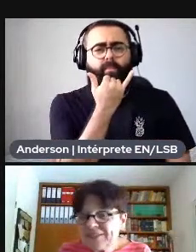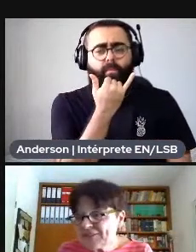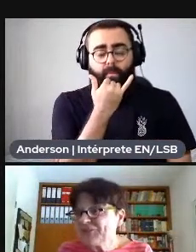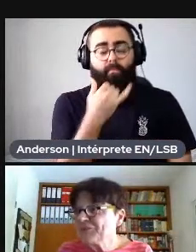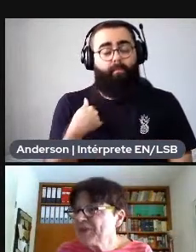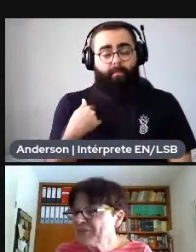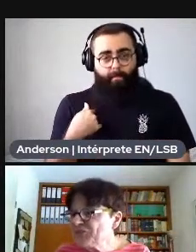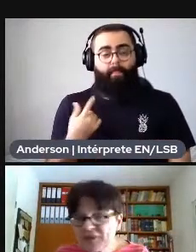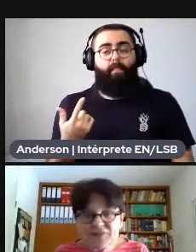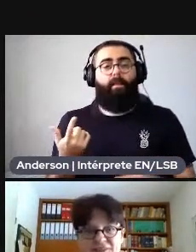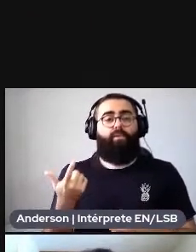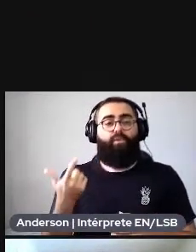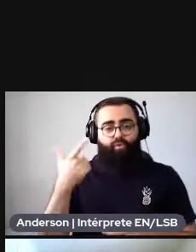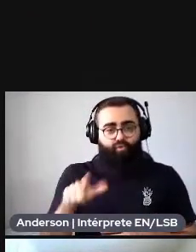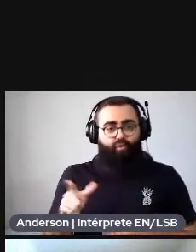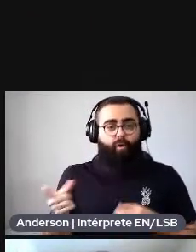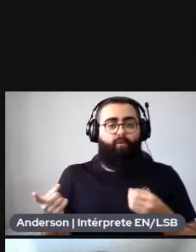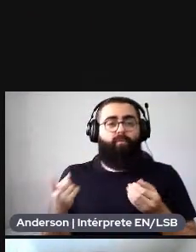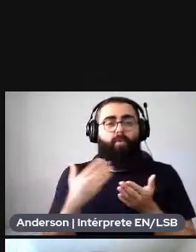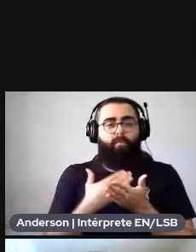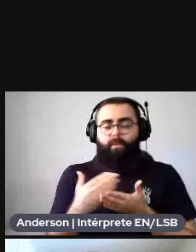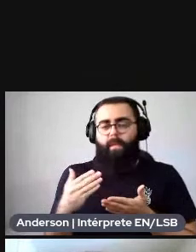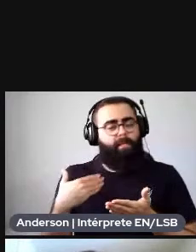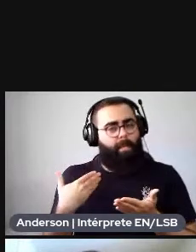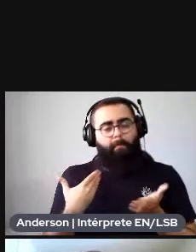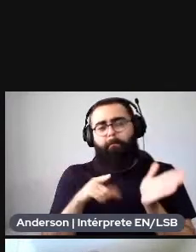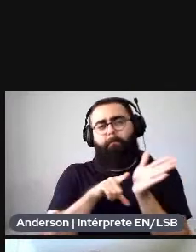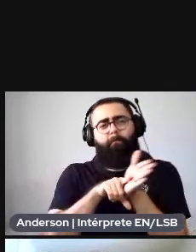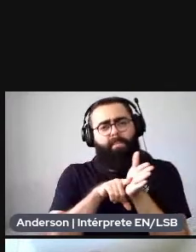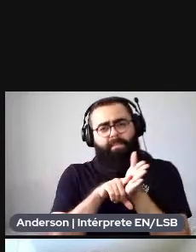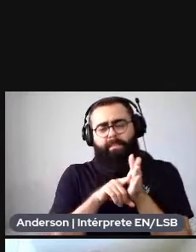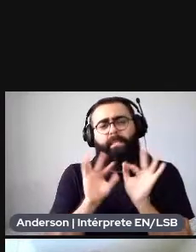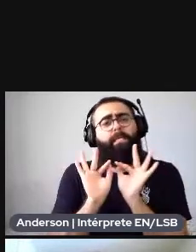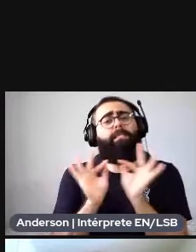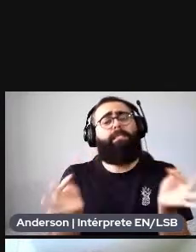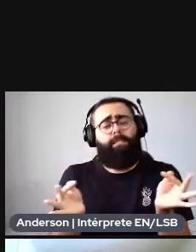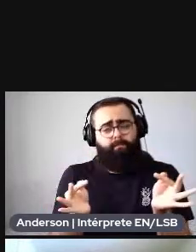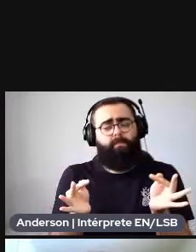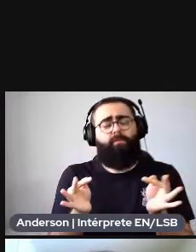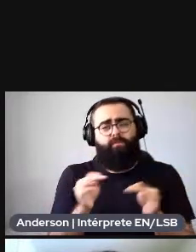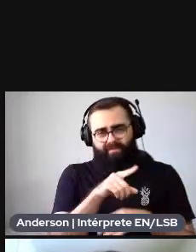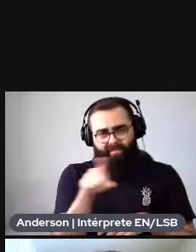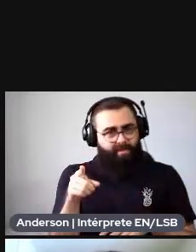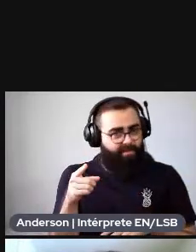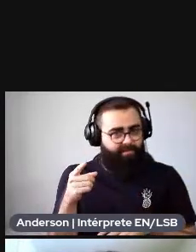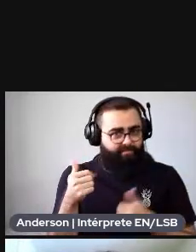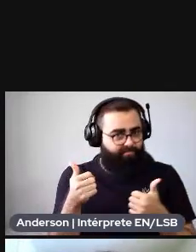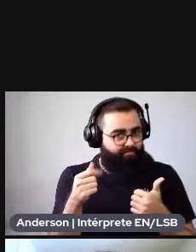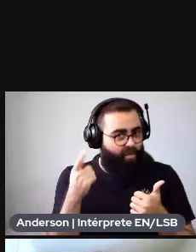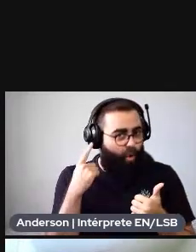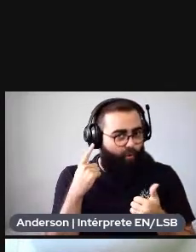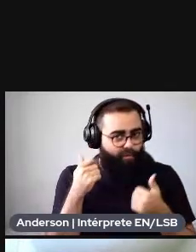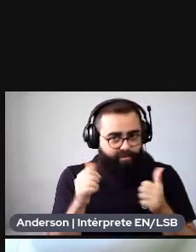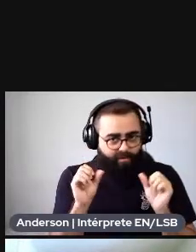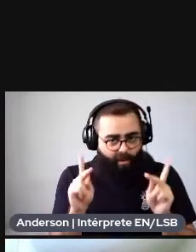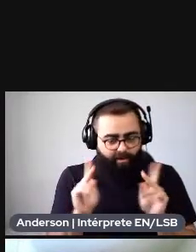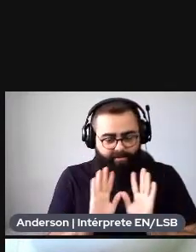again. So the structure is very simple. You heard me saying this, okay?